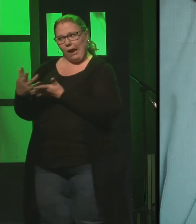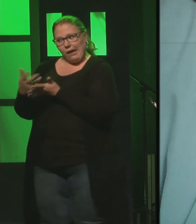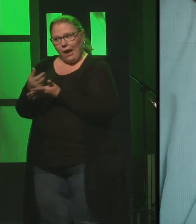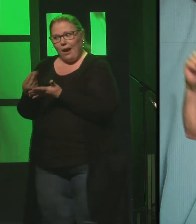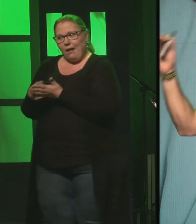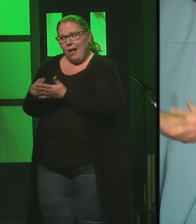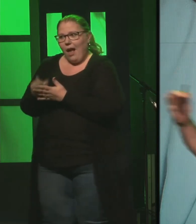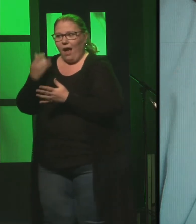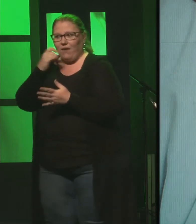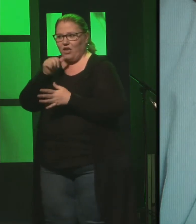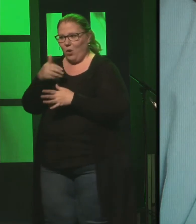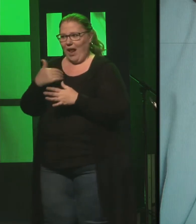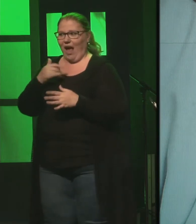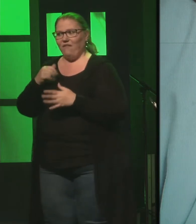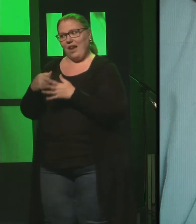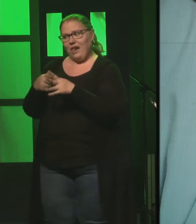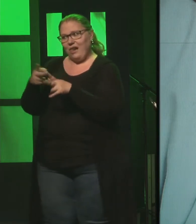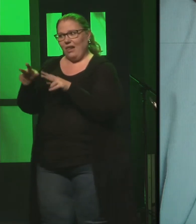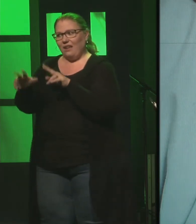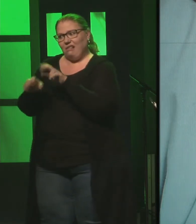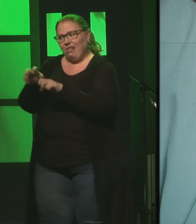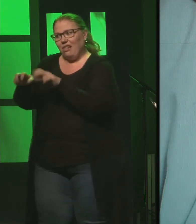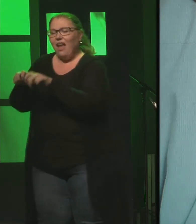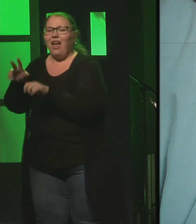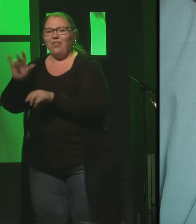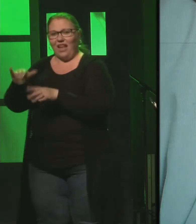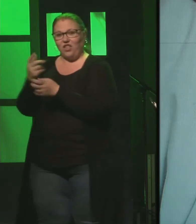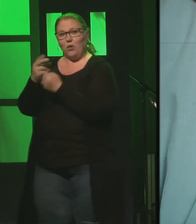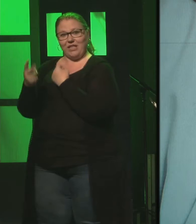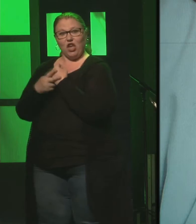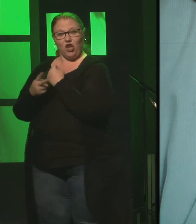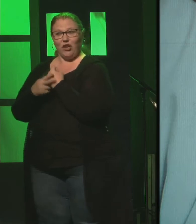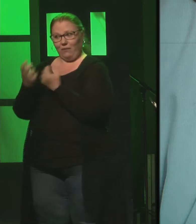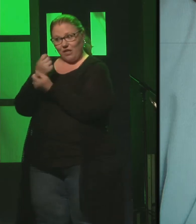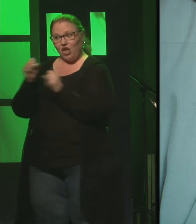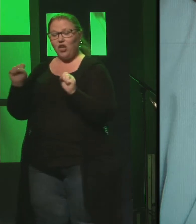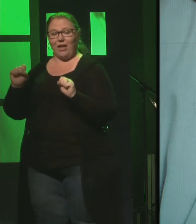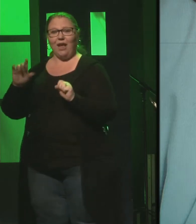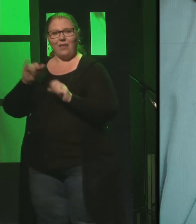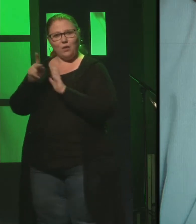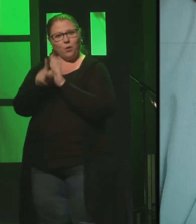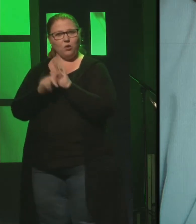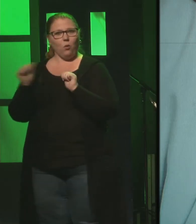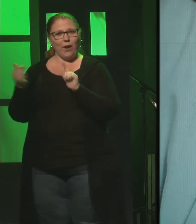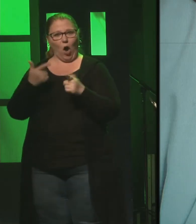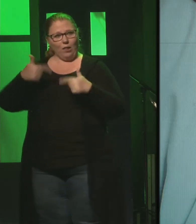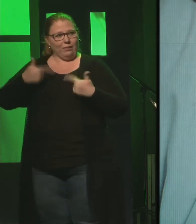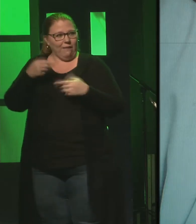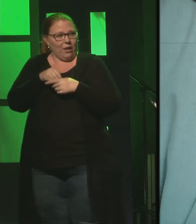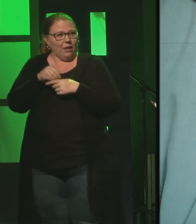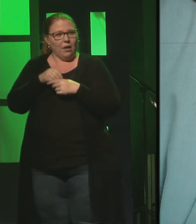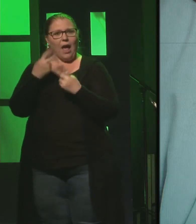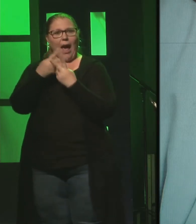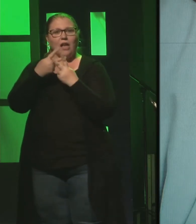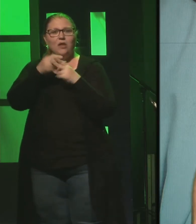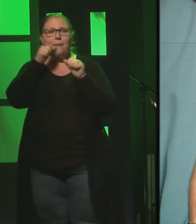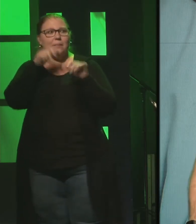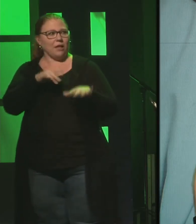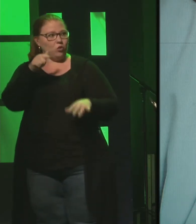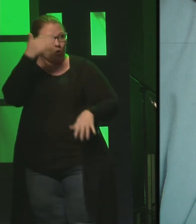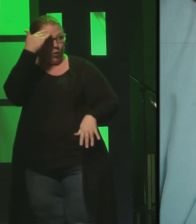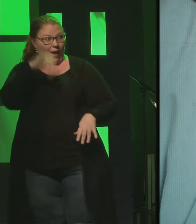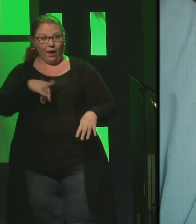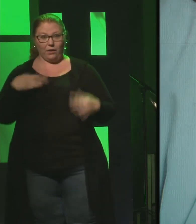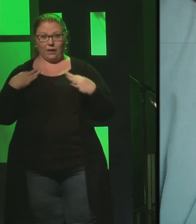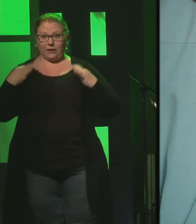and if I don't have it, and that's where my security is going to be. And that's the principle that we kind of all live in. Are you familiar with the #blessed t-shirts? And